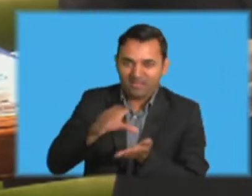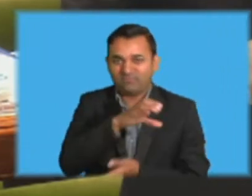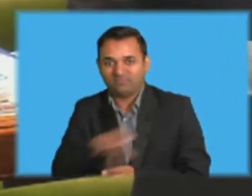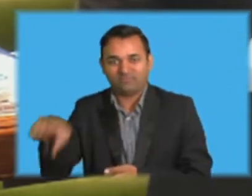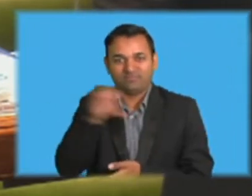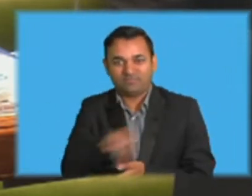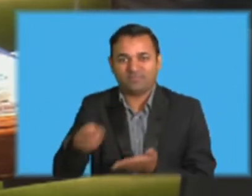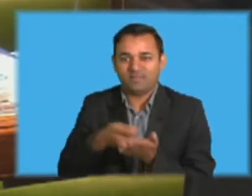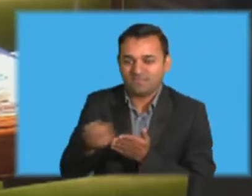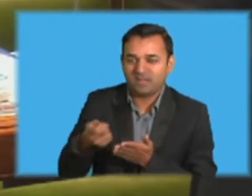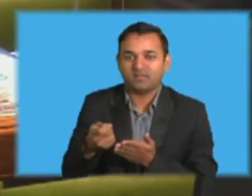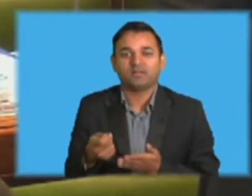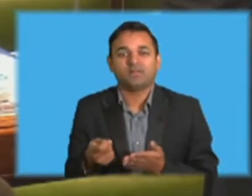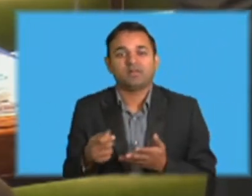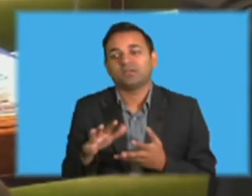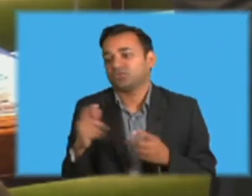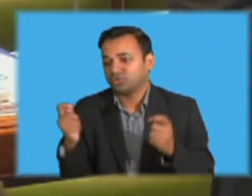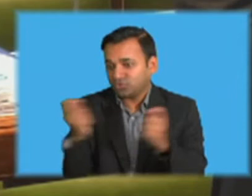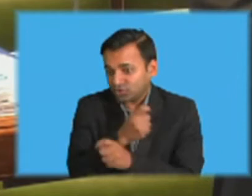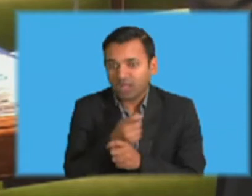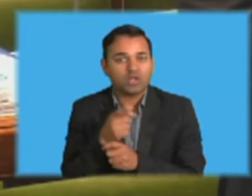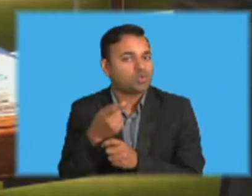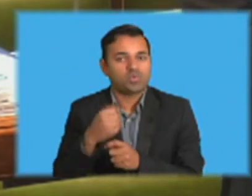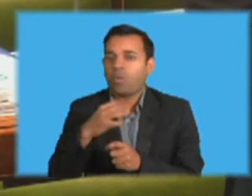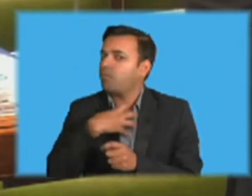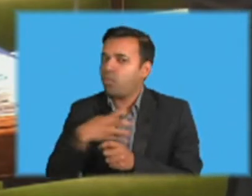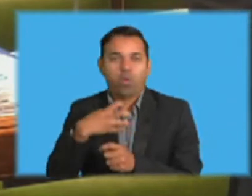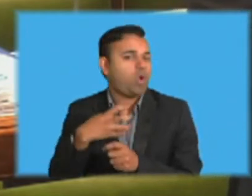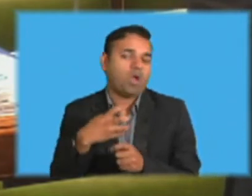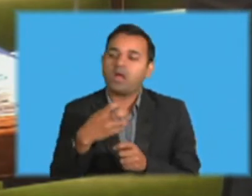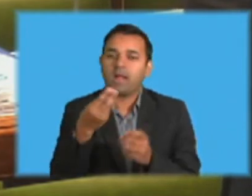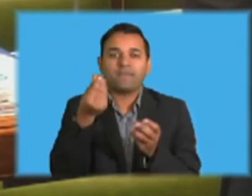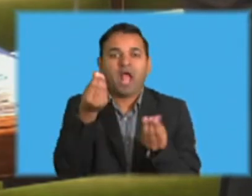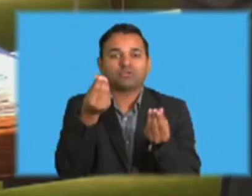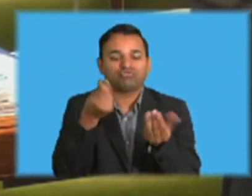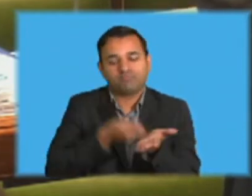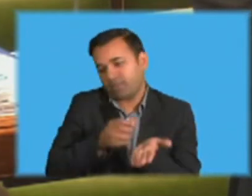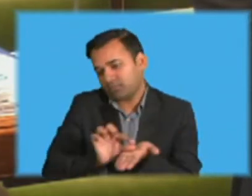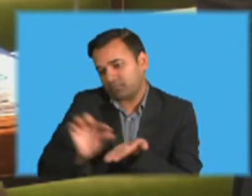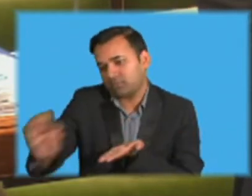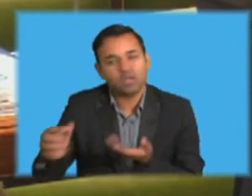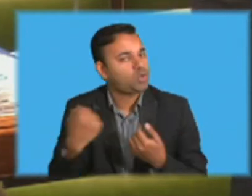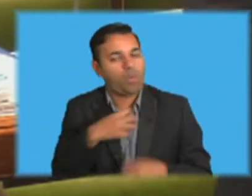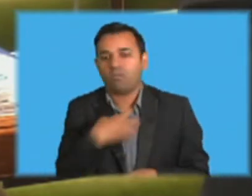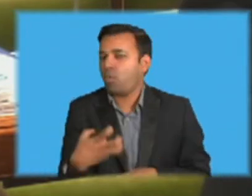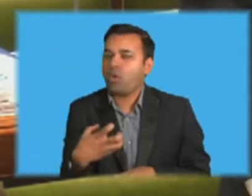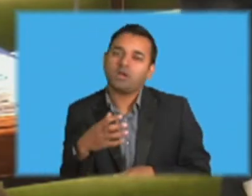there, to ensure that the taking of cash does not actually occur and everybody gets treated